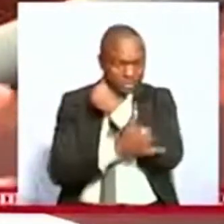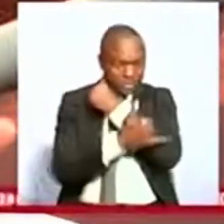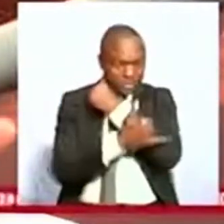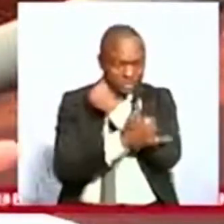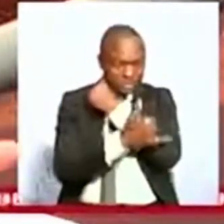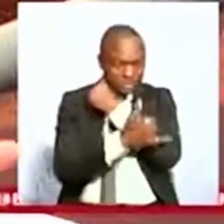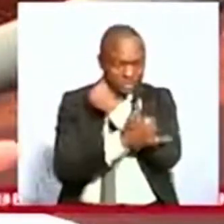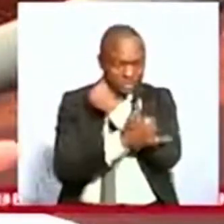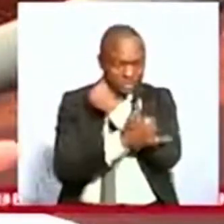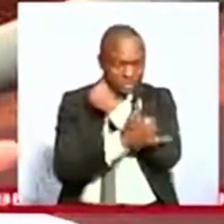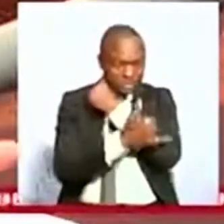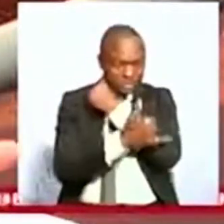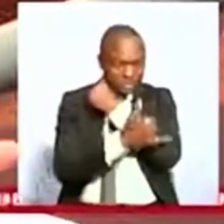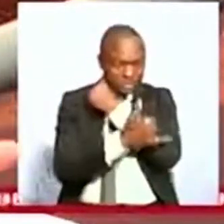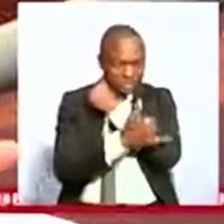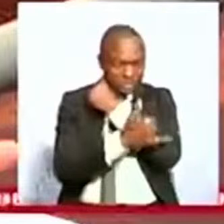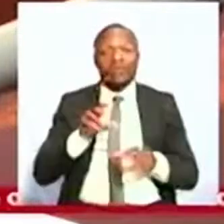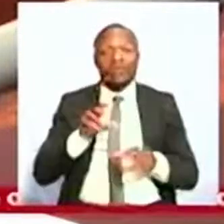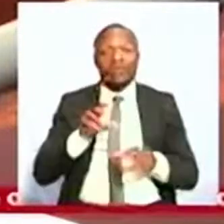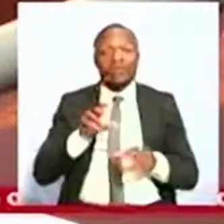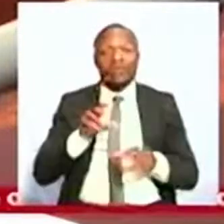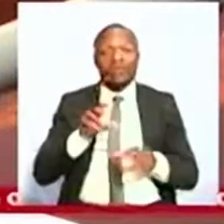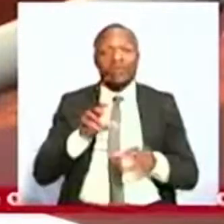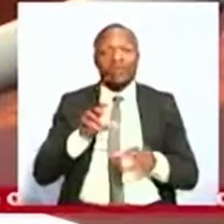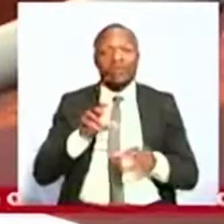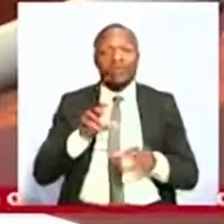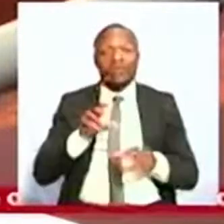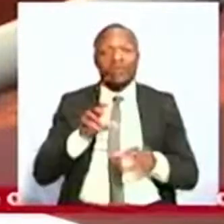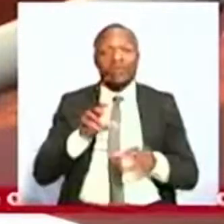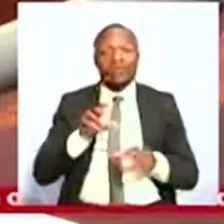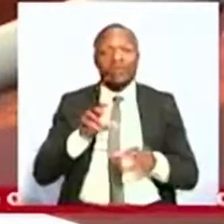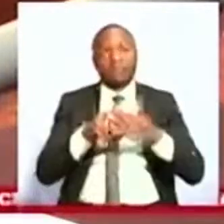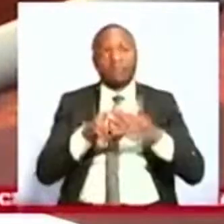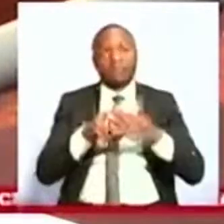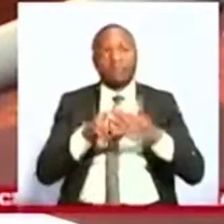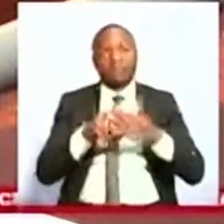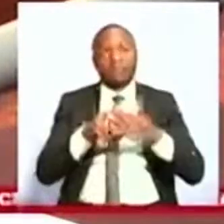So we would have to find a balance somehow.